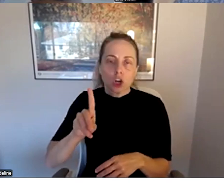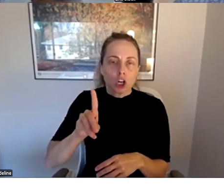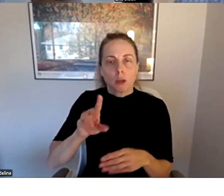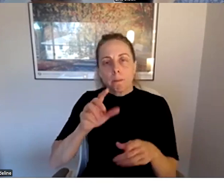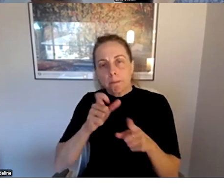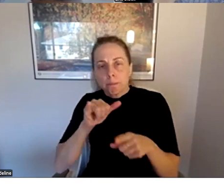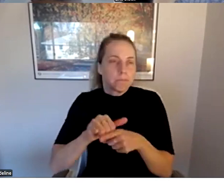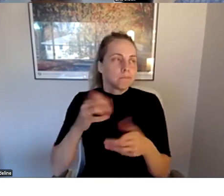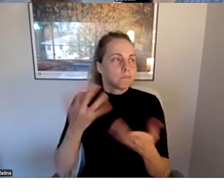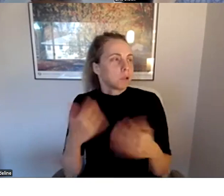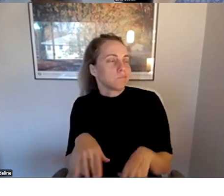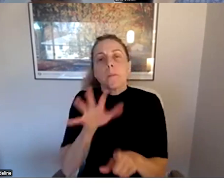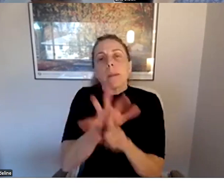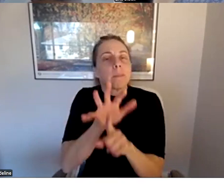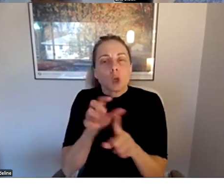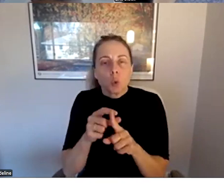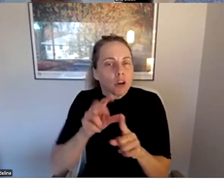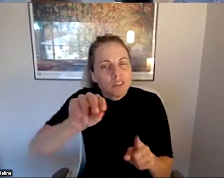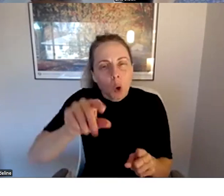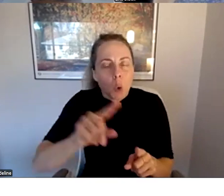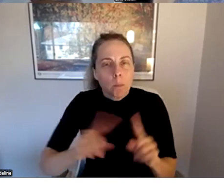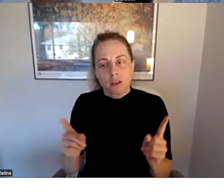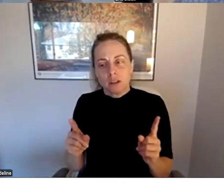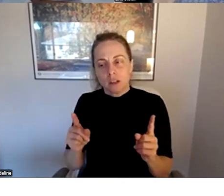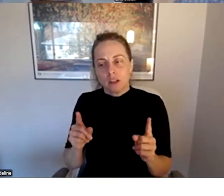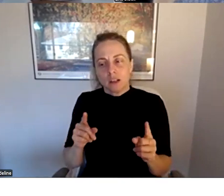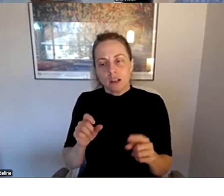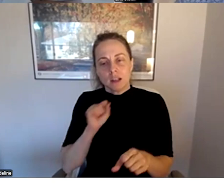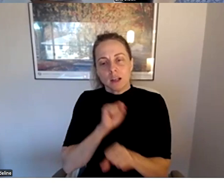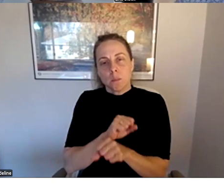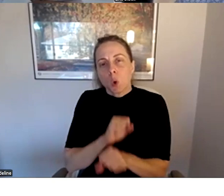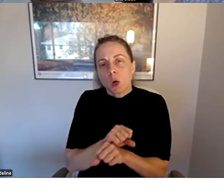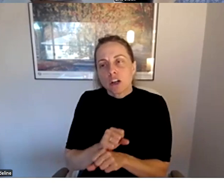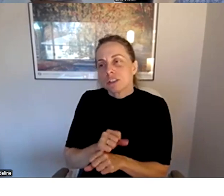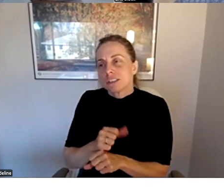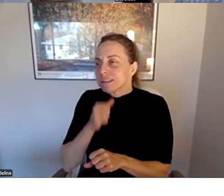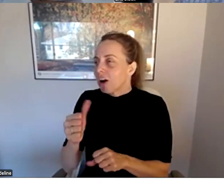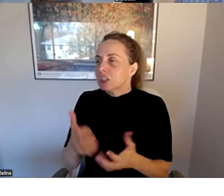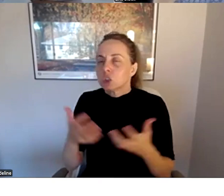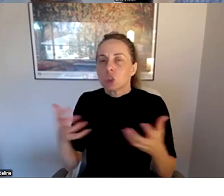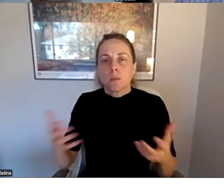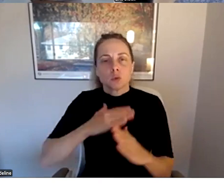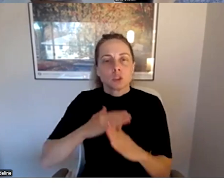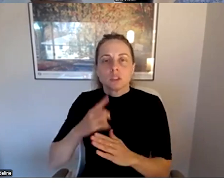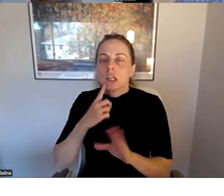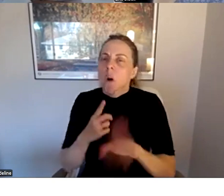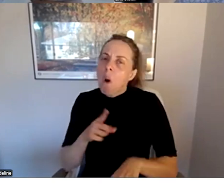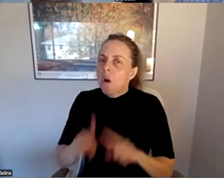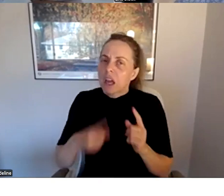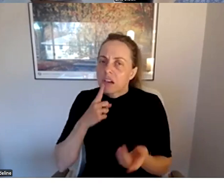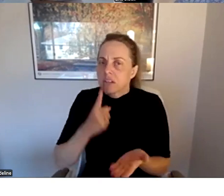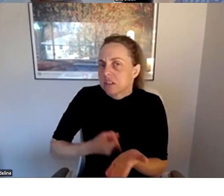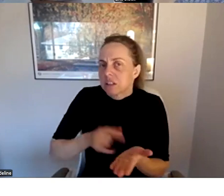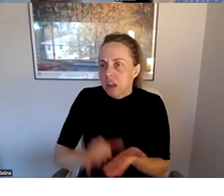more and, you know, not being so, you know, restrictive or saying we can't discuss it. They